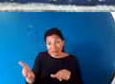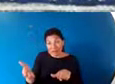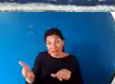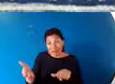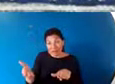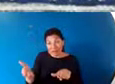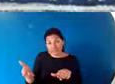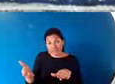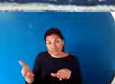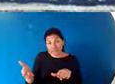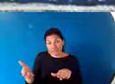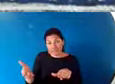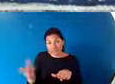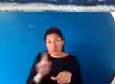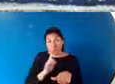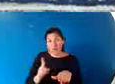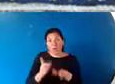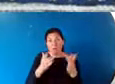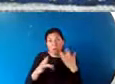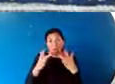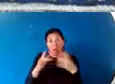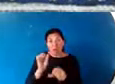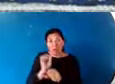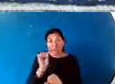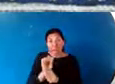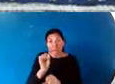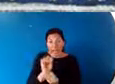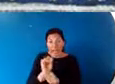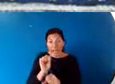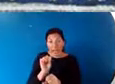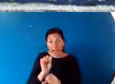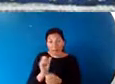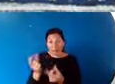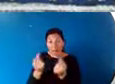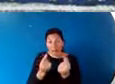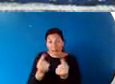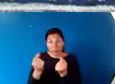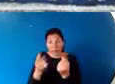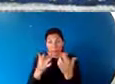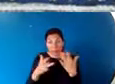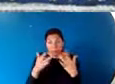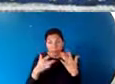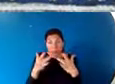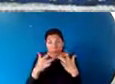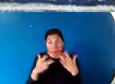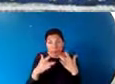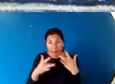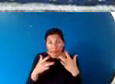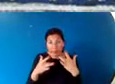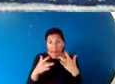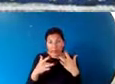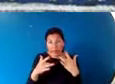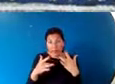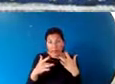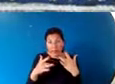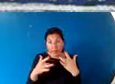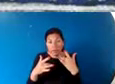real shortage of labor. And as a result, feudal systems were people being held in essentially feudal conditions,